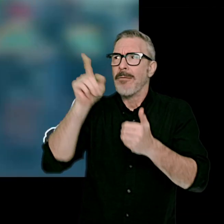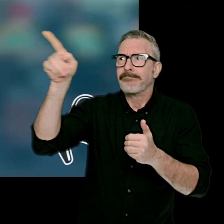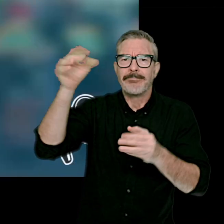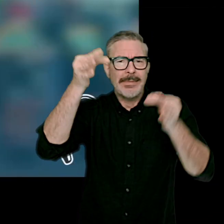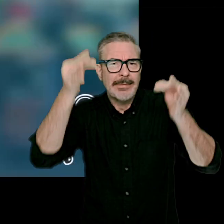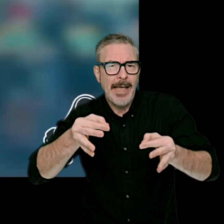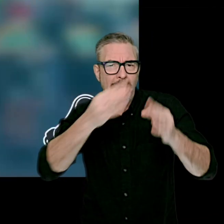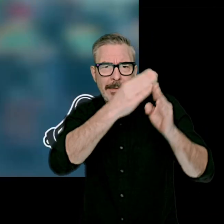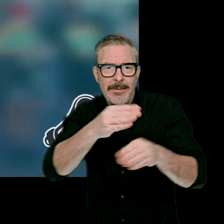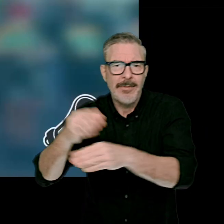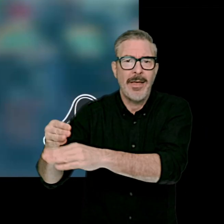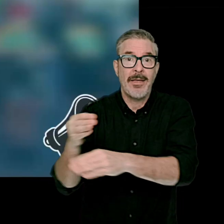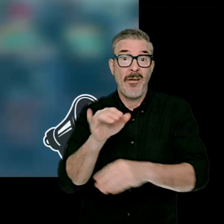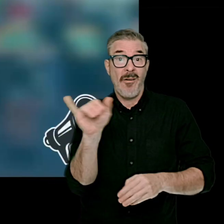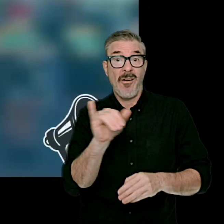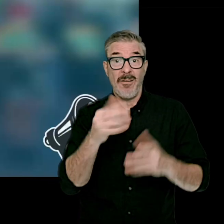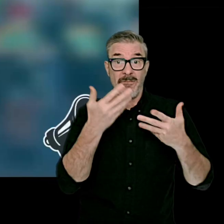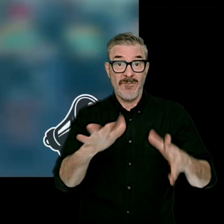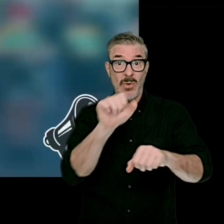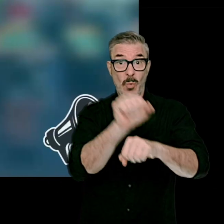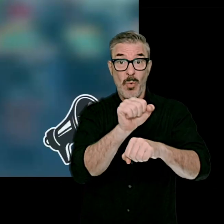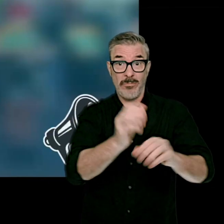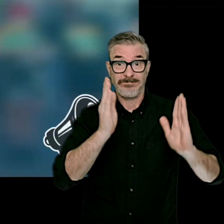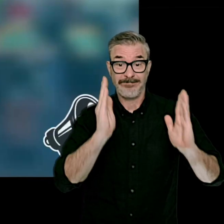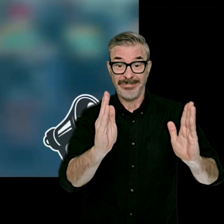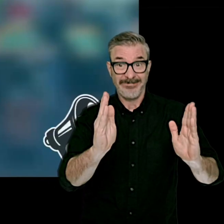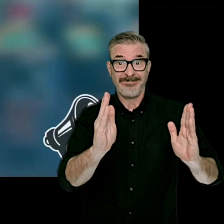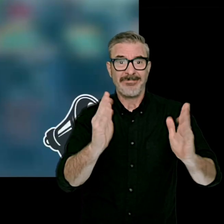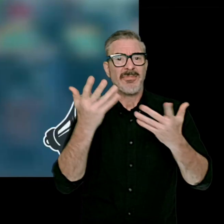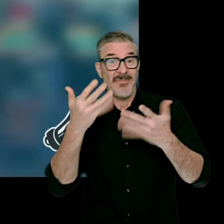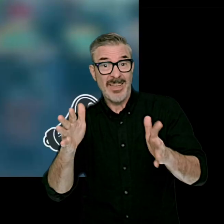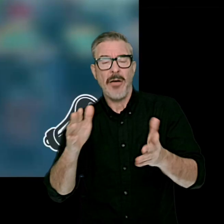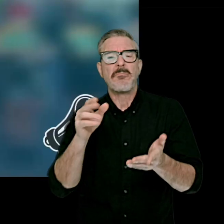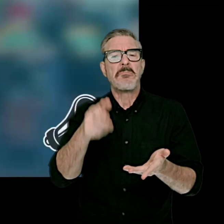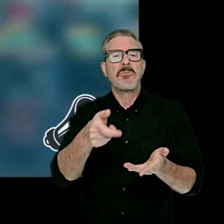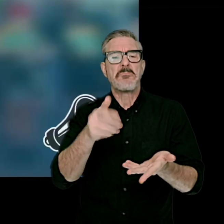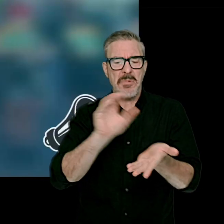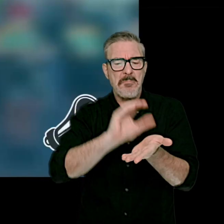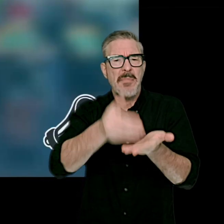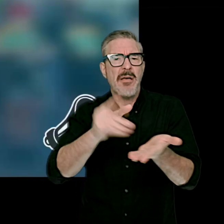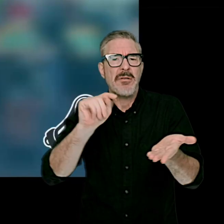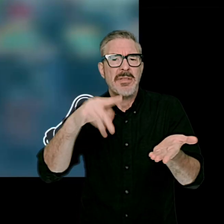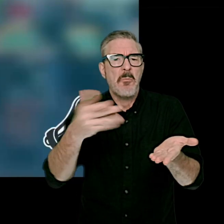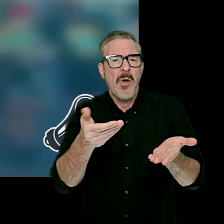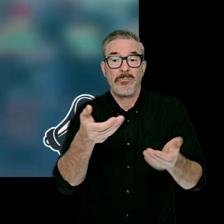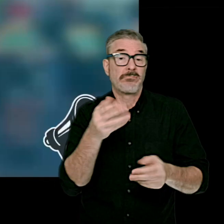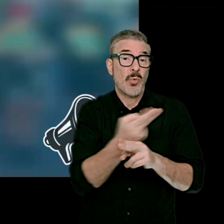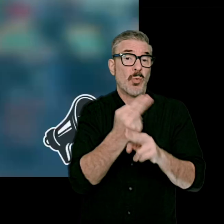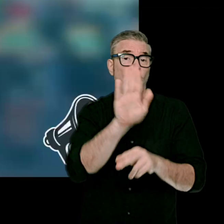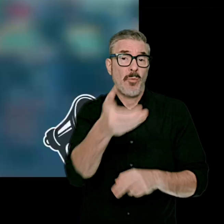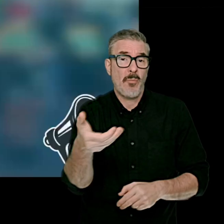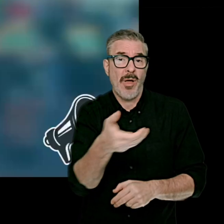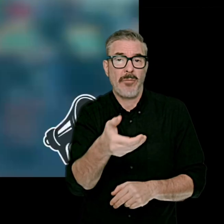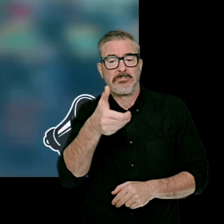tips. It could be in percentages. You could keep a photo or a copy of your cash out sales at the end